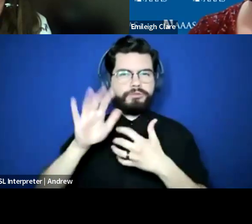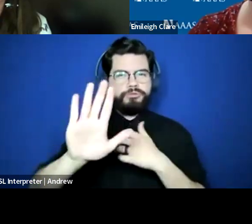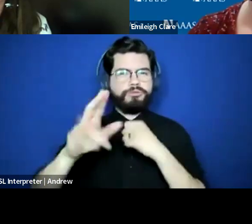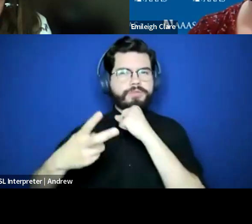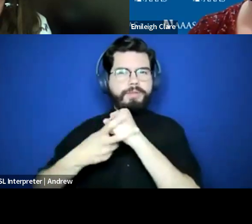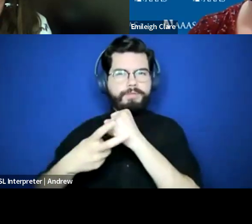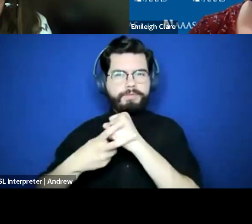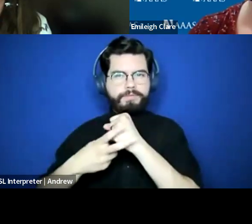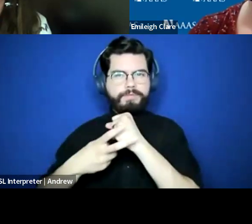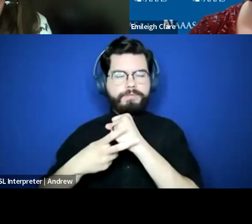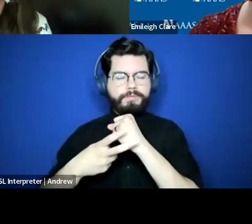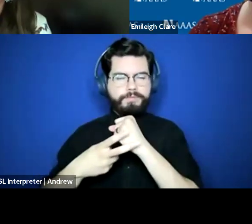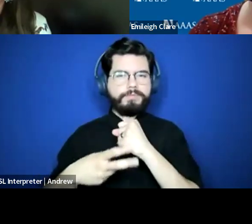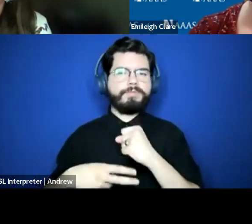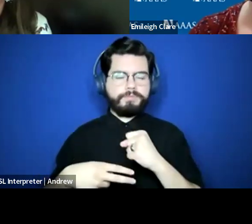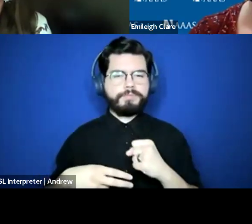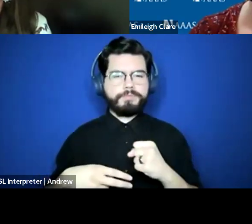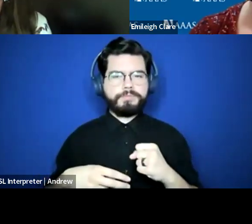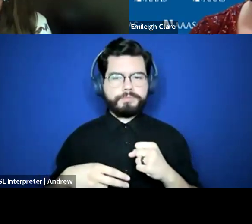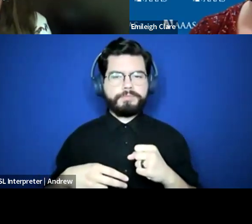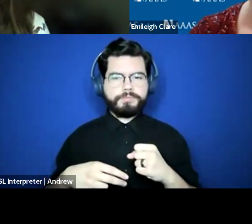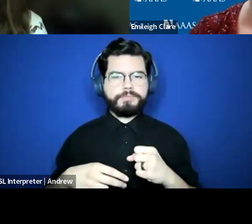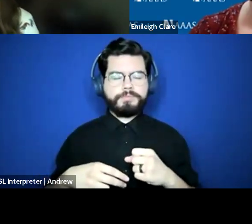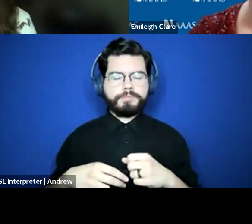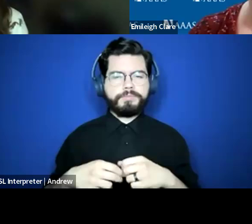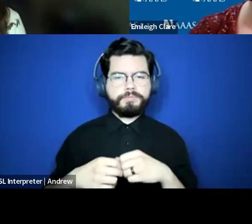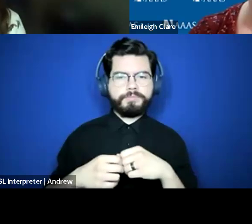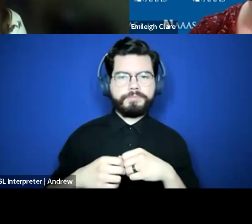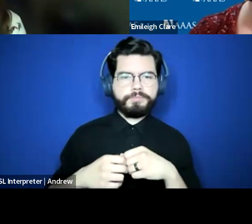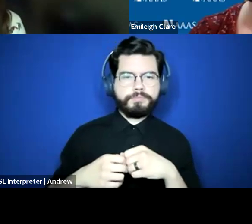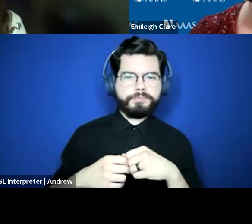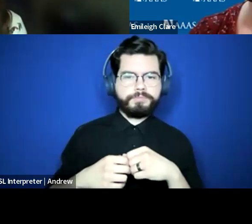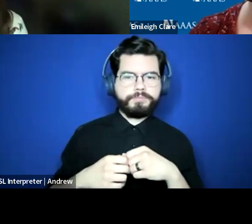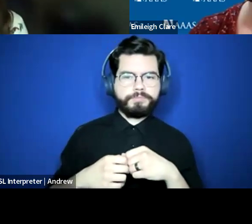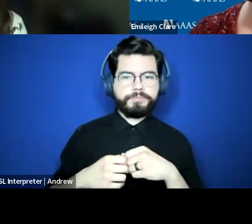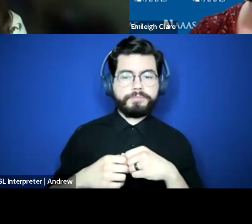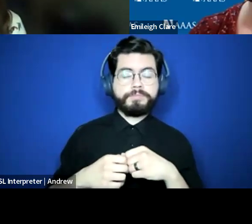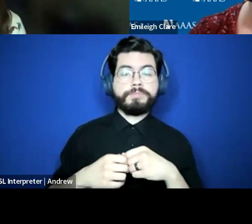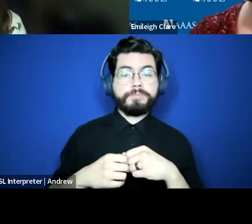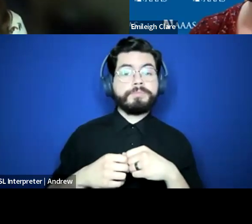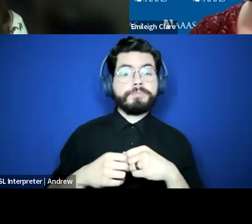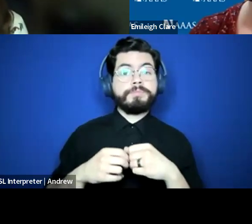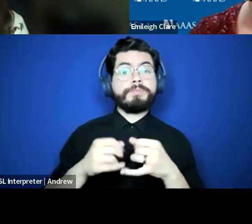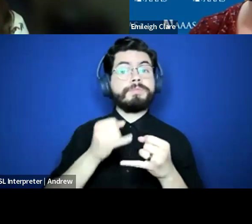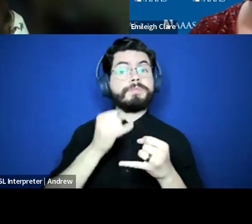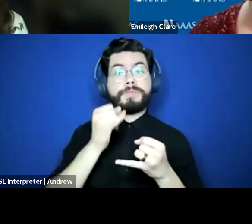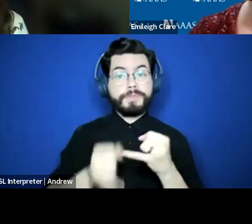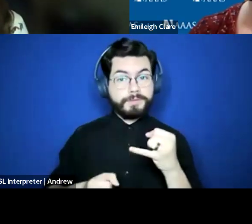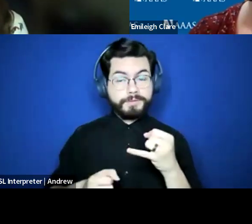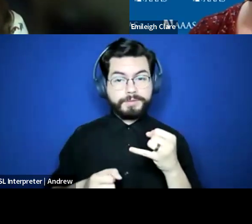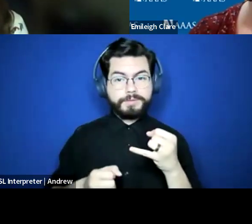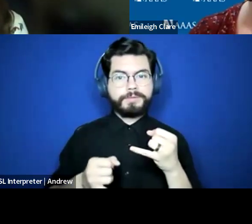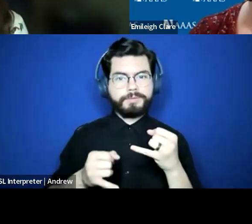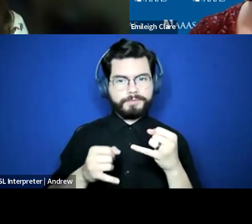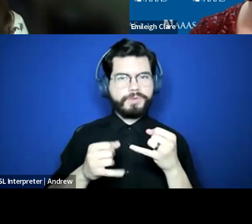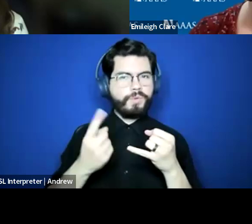to your inbox, and then you can go on and apply. And then lastly, just sprinkled in between all of those things